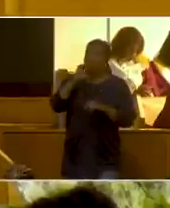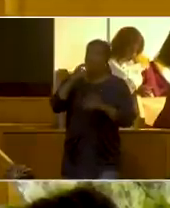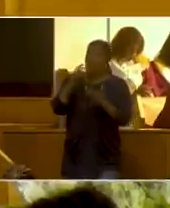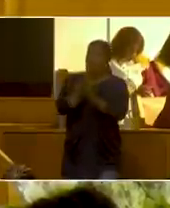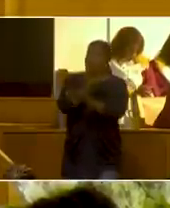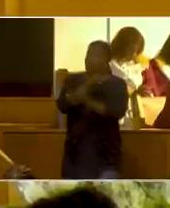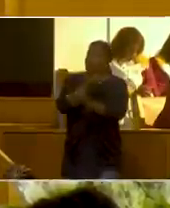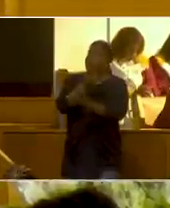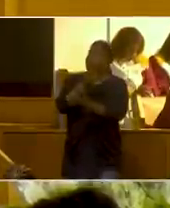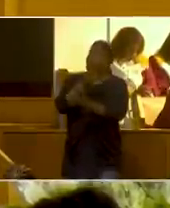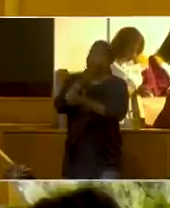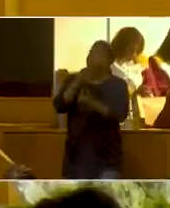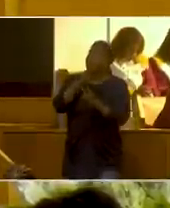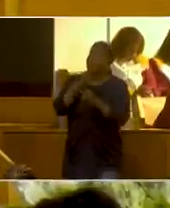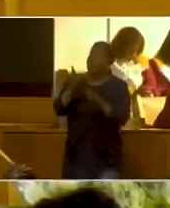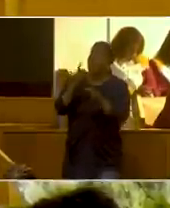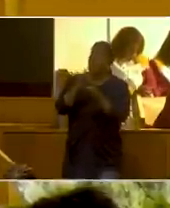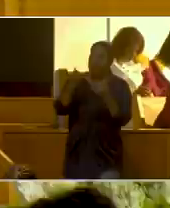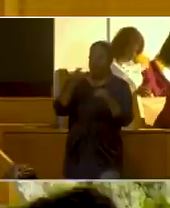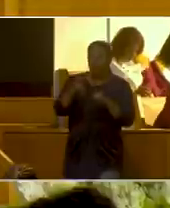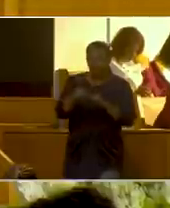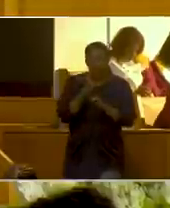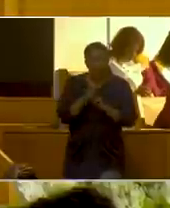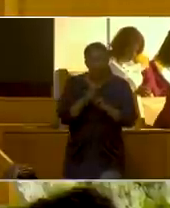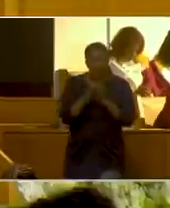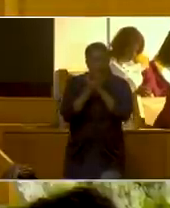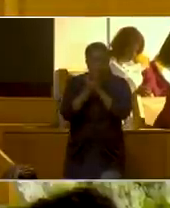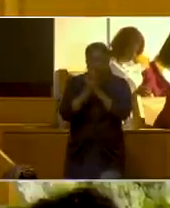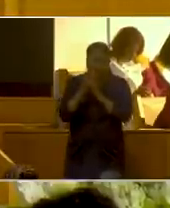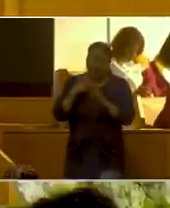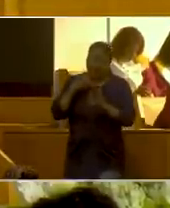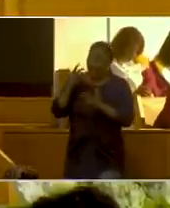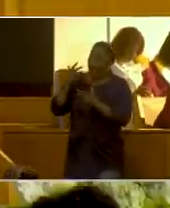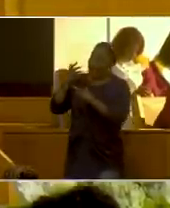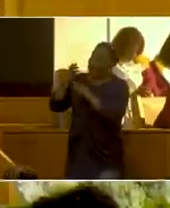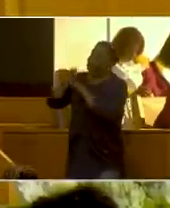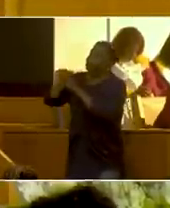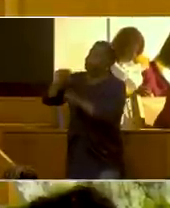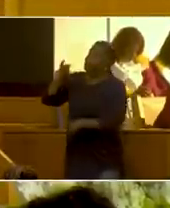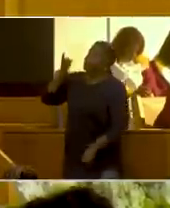Amen, amen, amen. So Lord, I declare right now in this moment of prayer that I trust you.